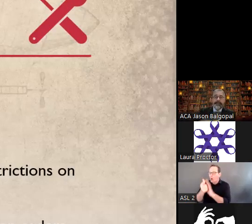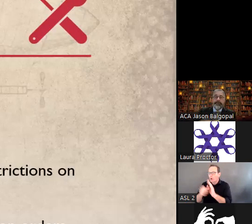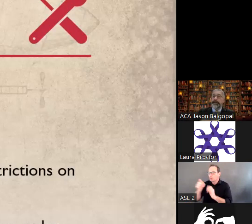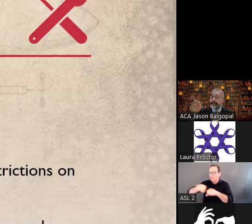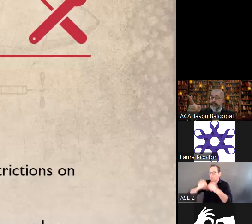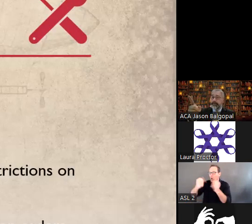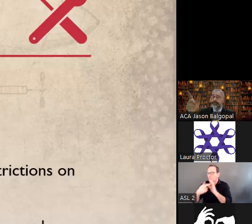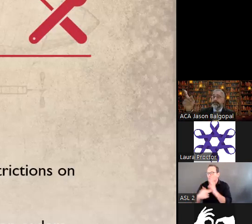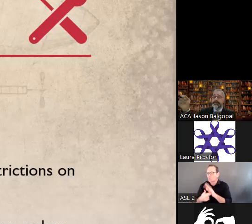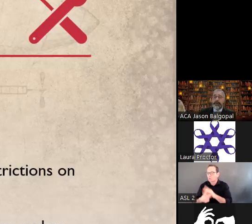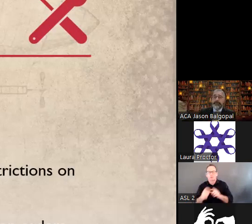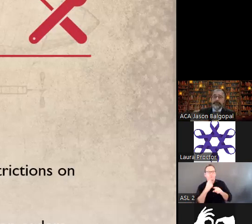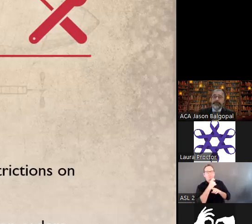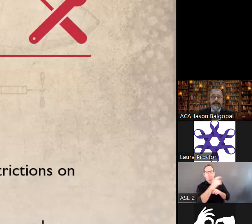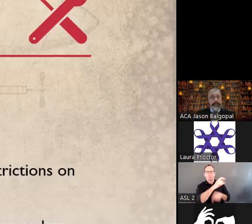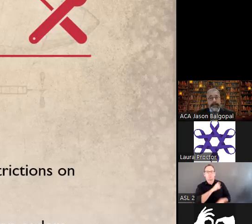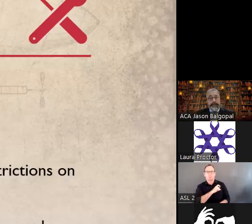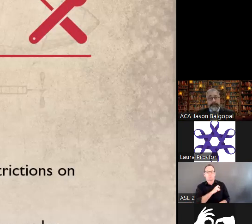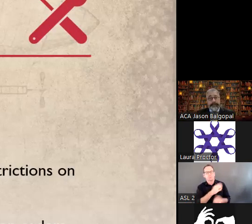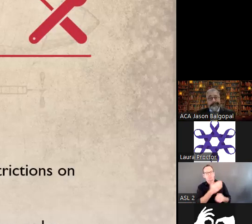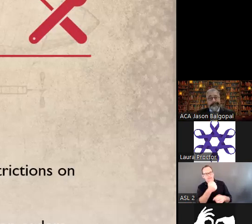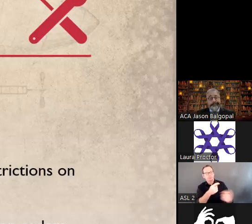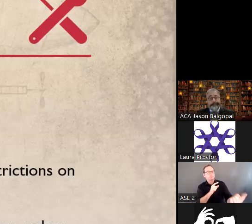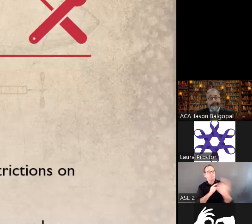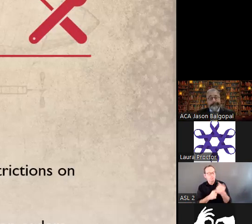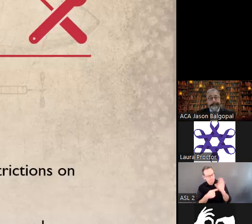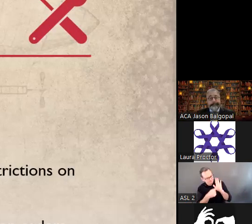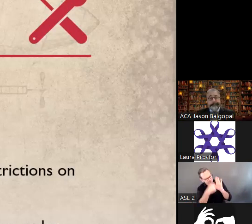the order. This person should not be next to my grandmother.